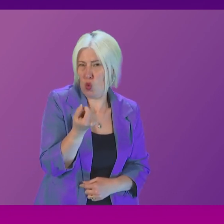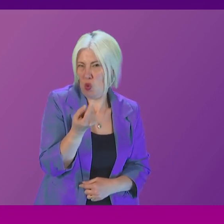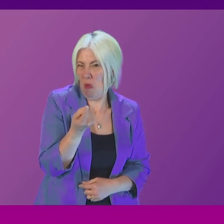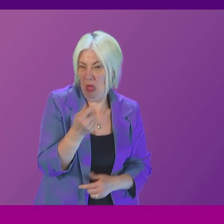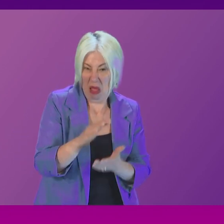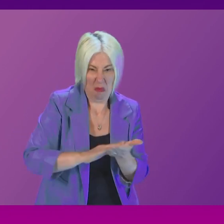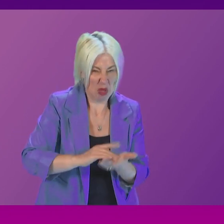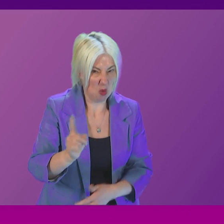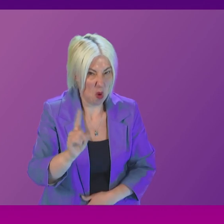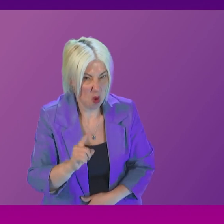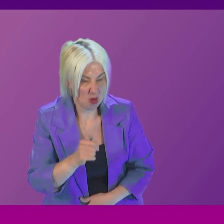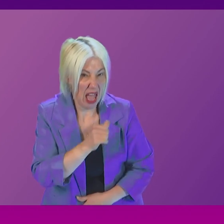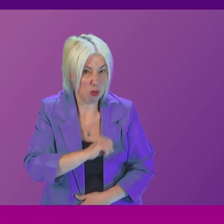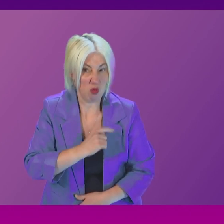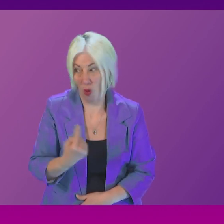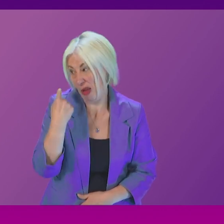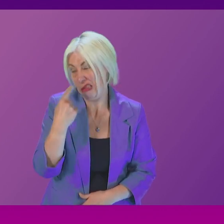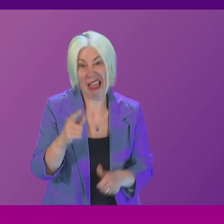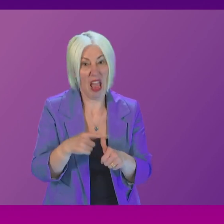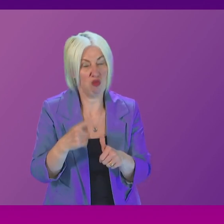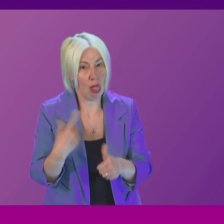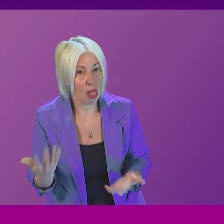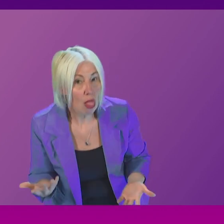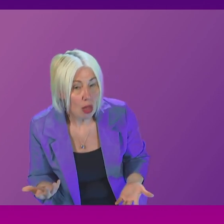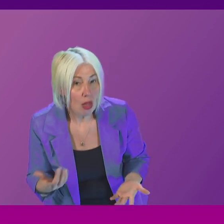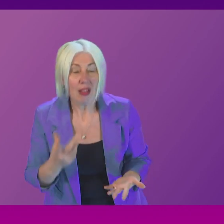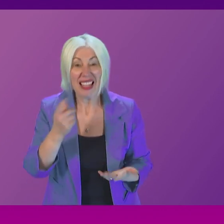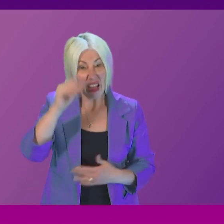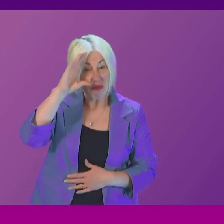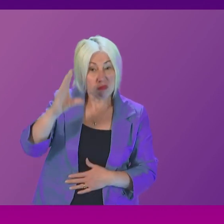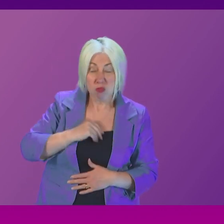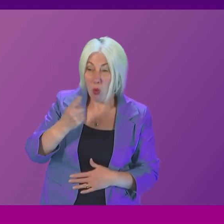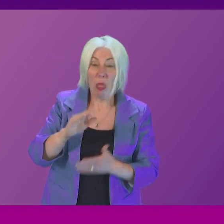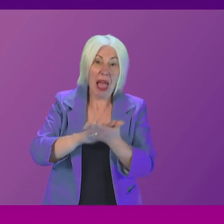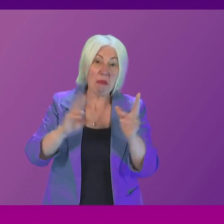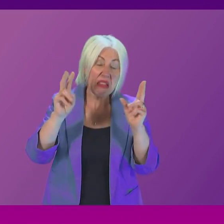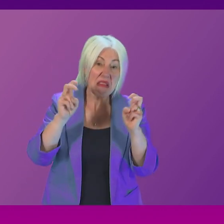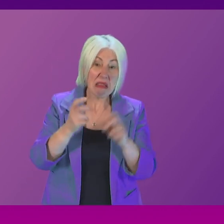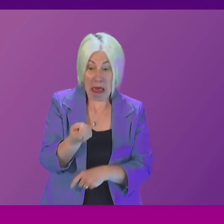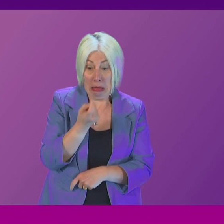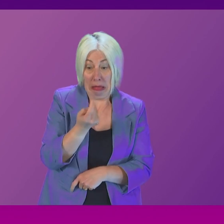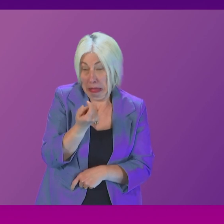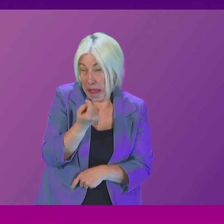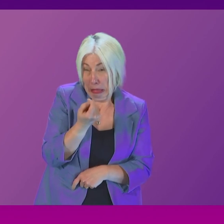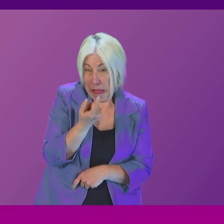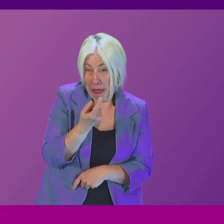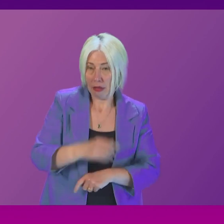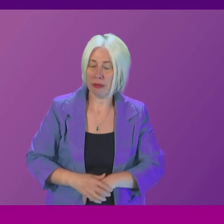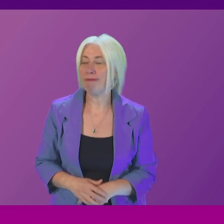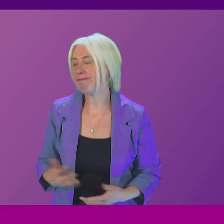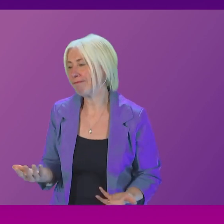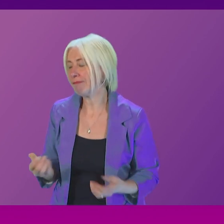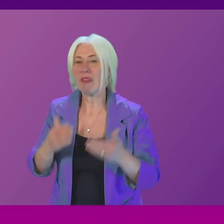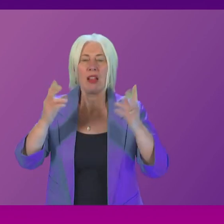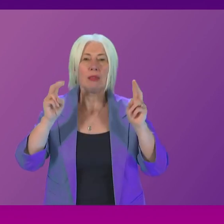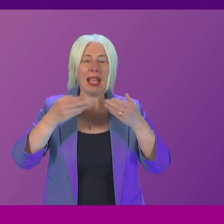mean? We were promised it in April. Could you give me some indication of what that means, please, First Minister? No, again, in terms of the